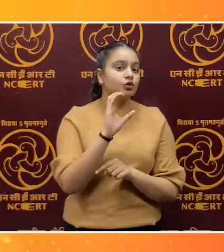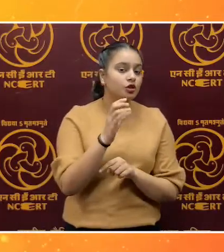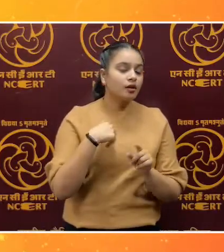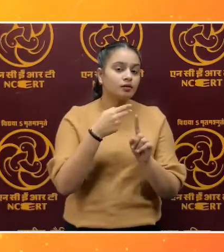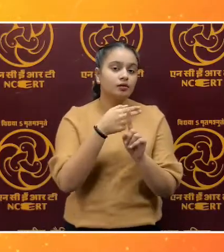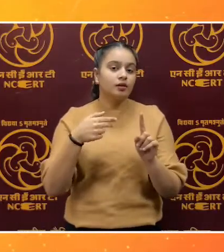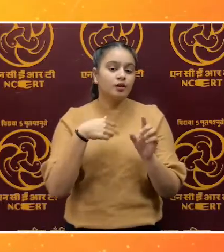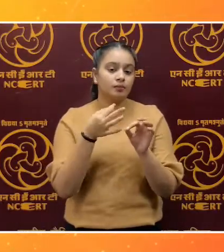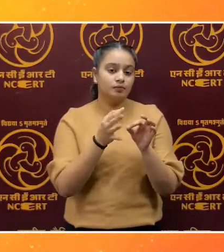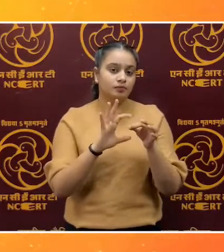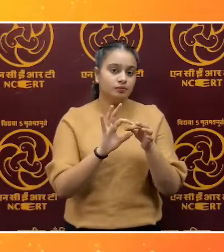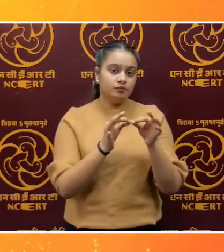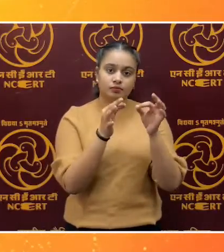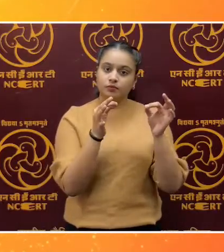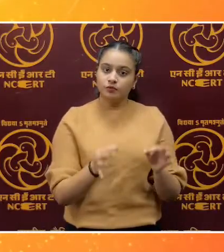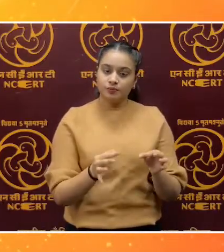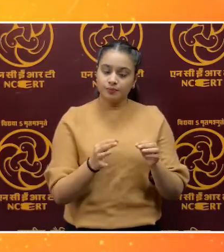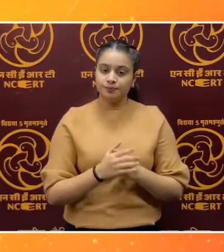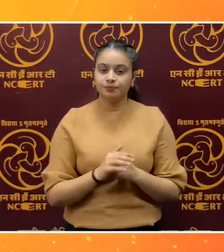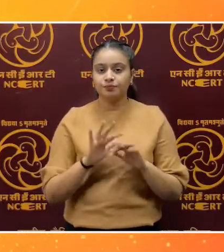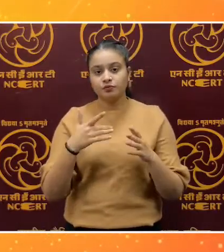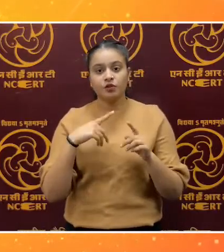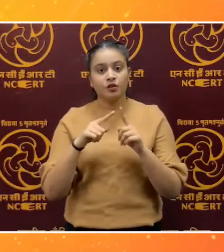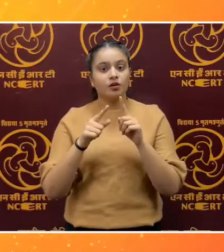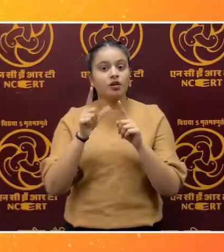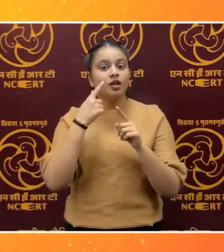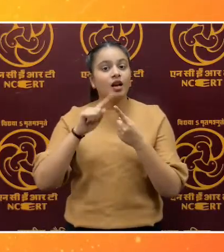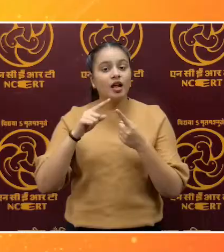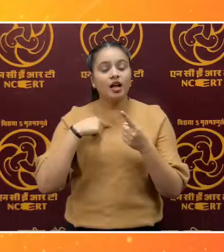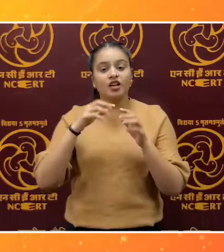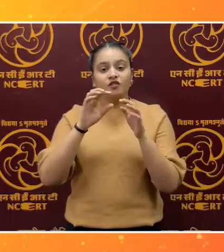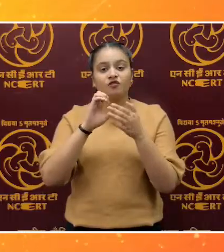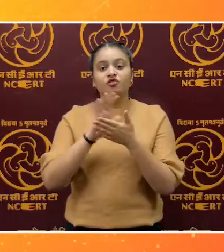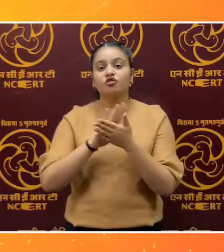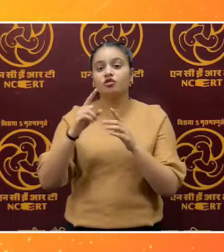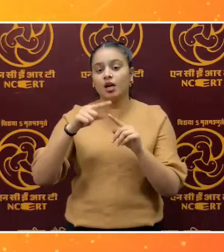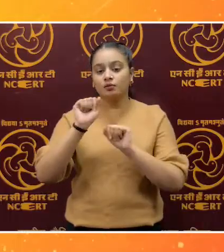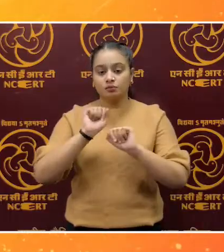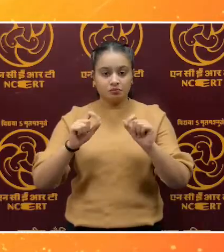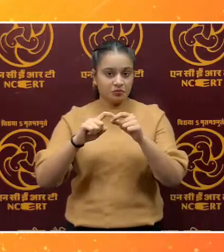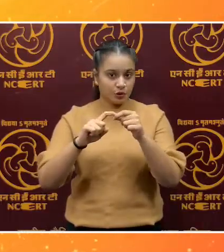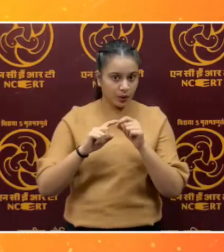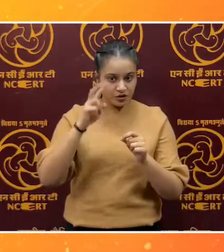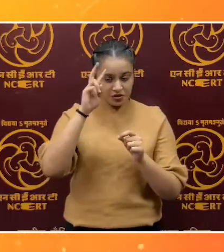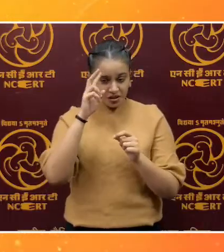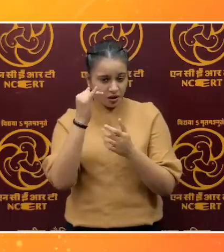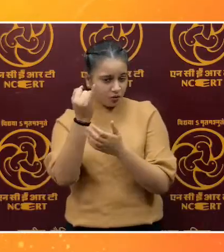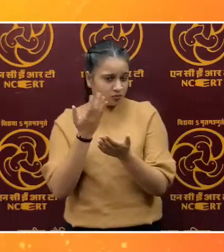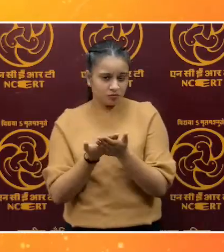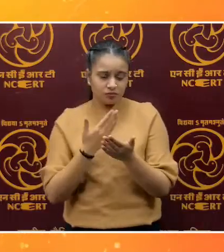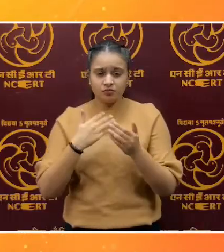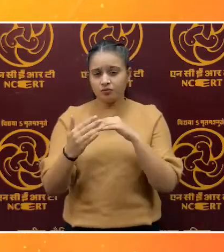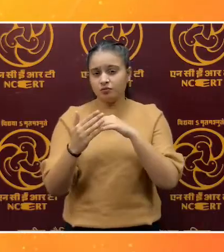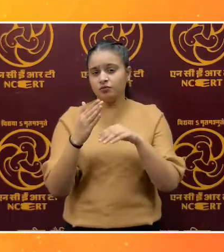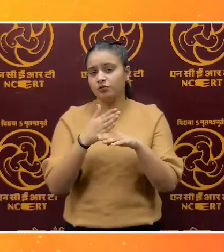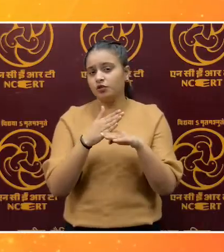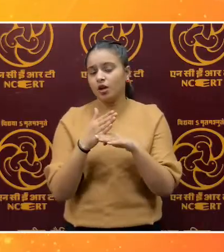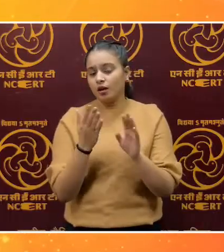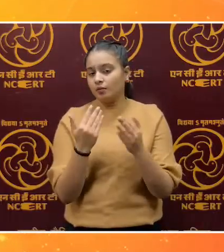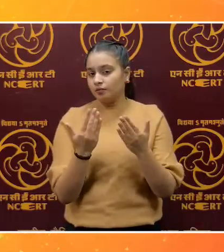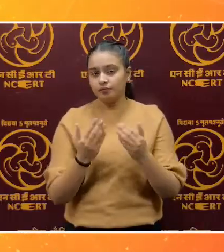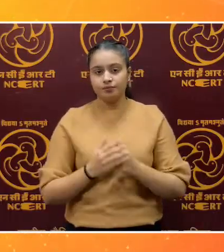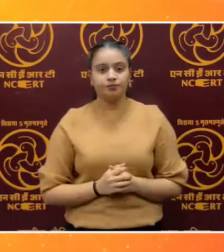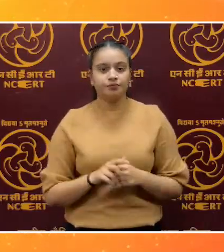is NCERT Official. In the live chat box, you can write down your questions, your queries and share them with us.